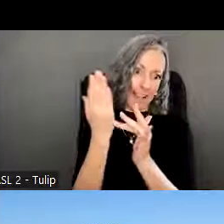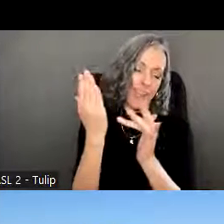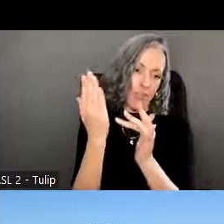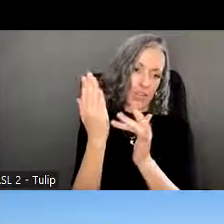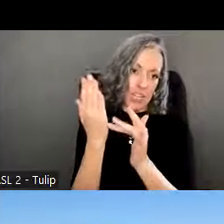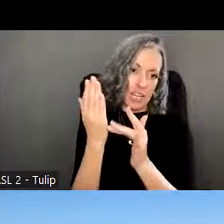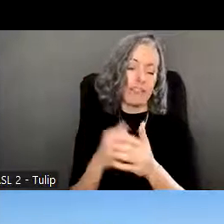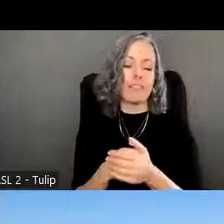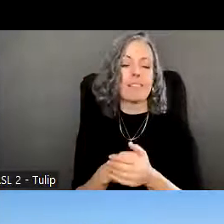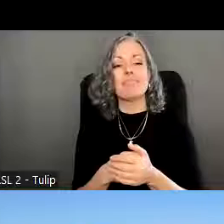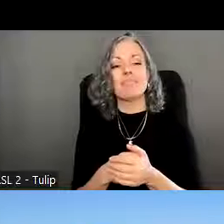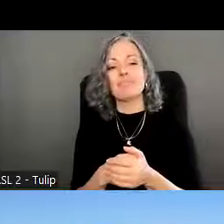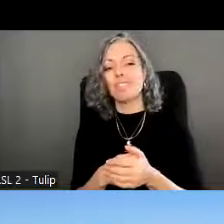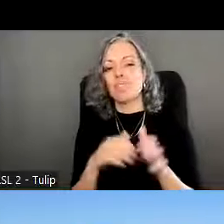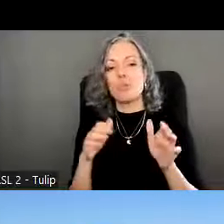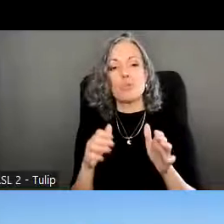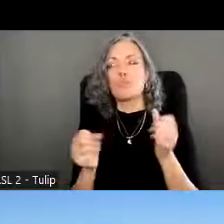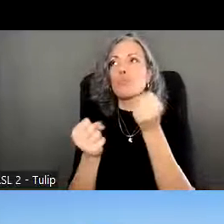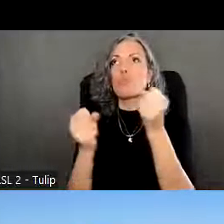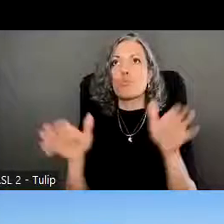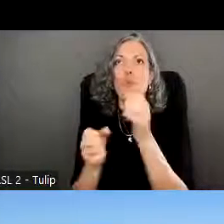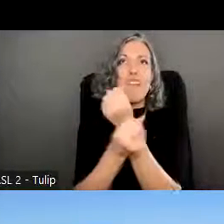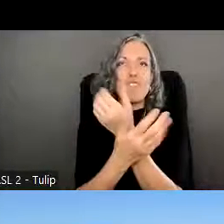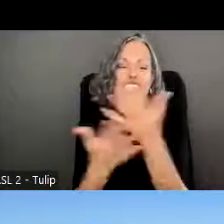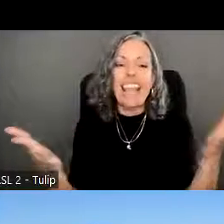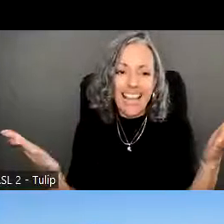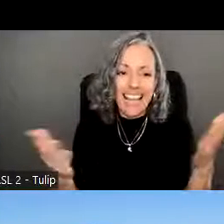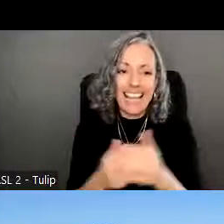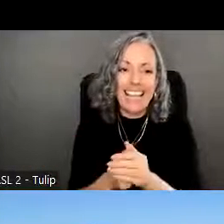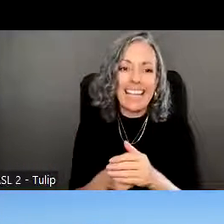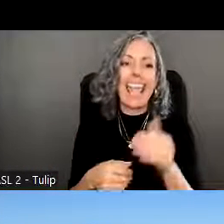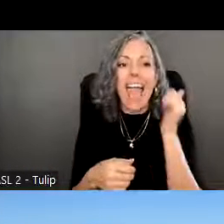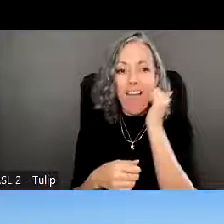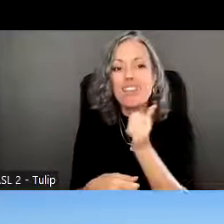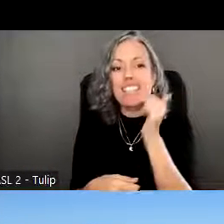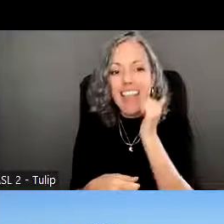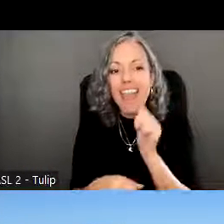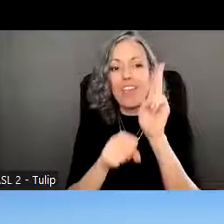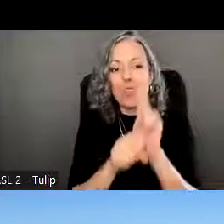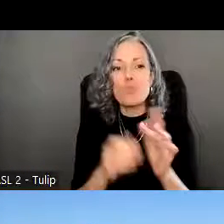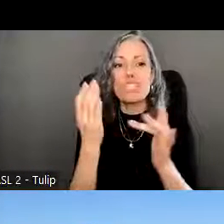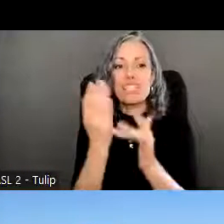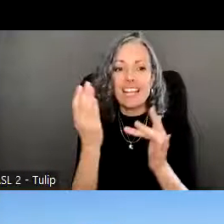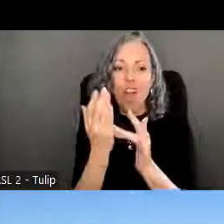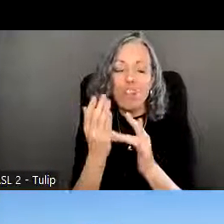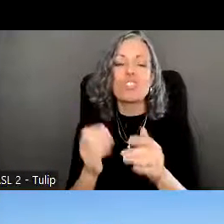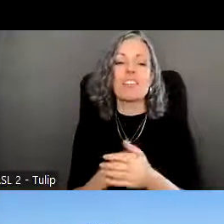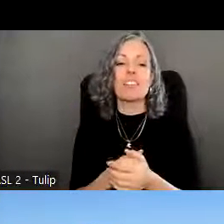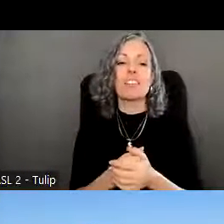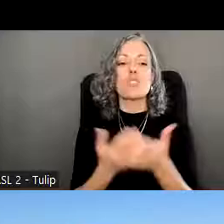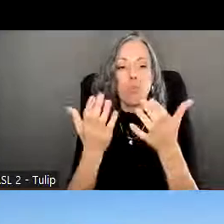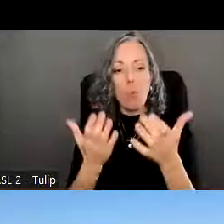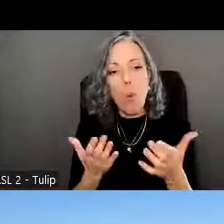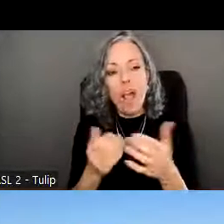than ever to do just almost every function in their daily transactions. So we wanted